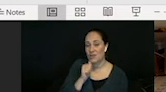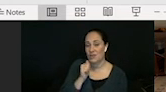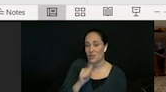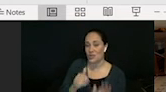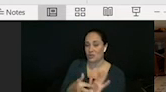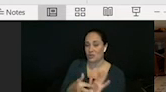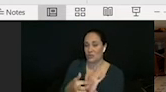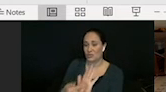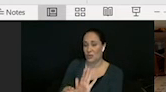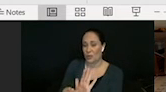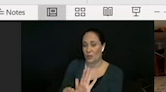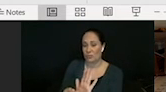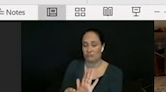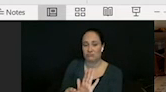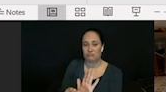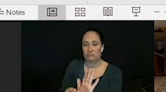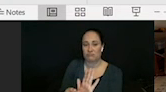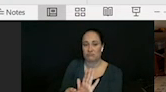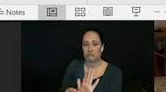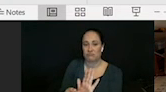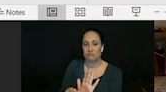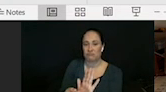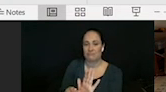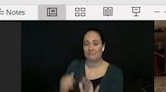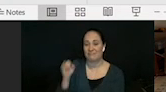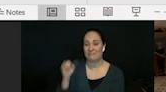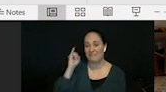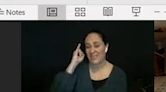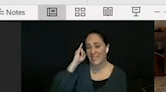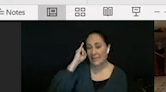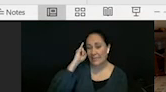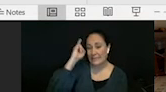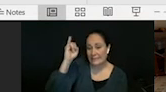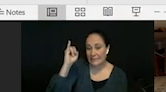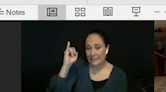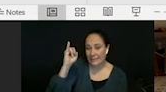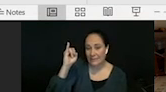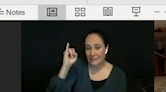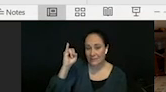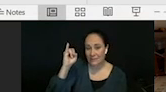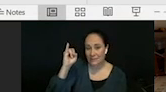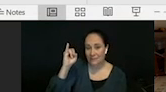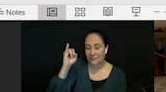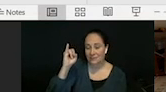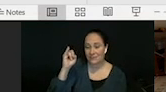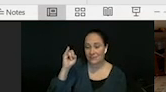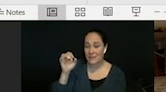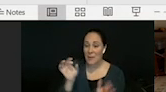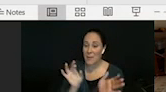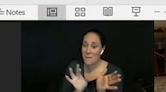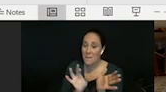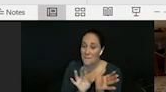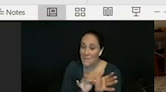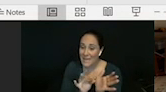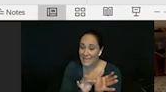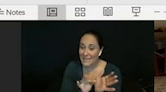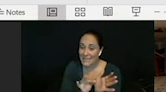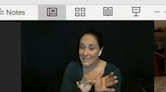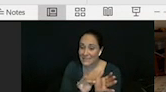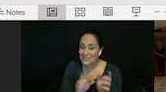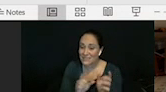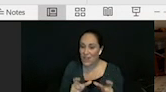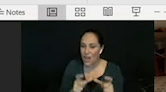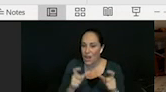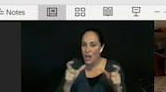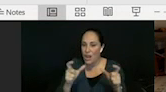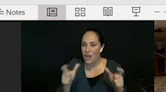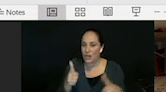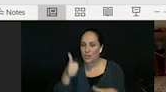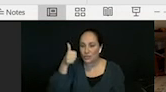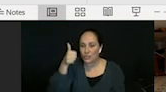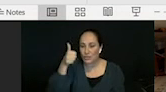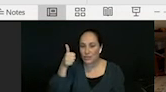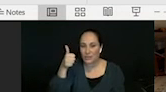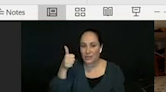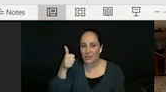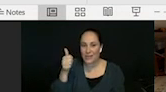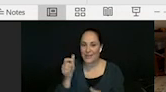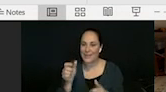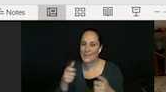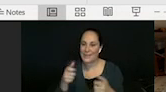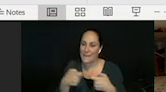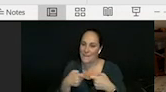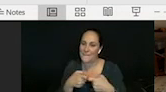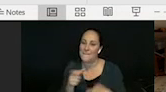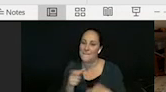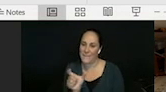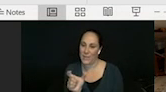happens. The idea is to have these magnets slightly larger in diameter than the battery.